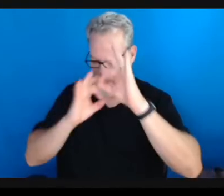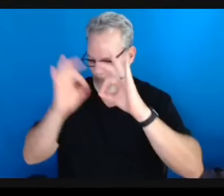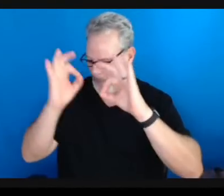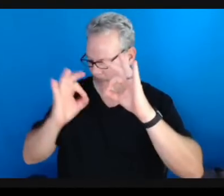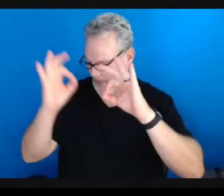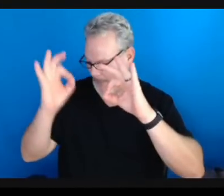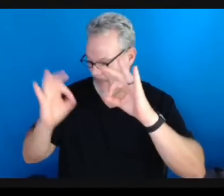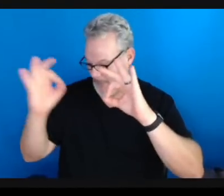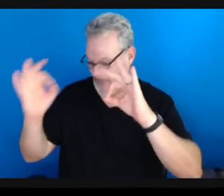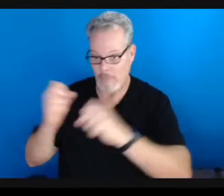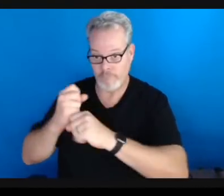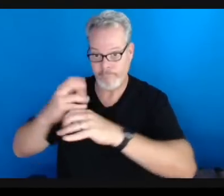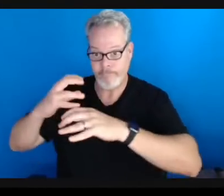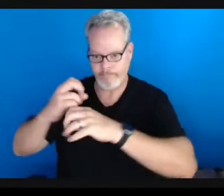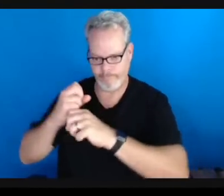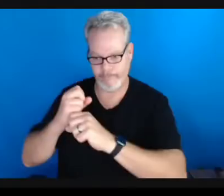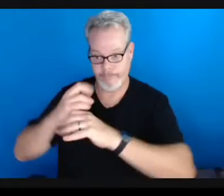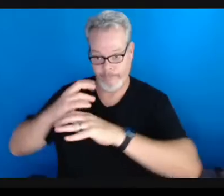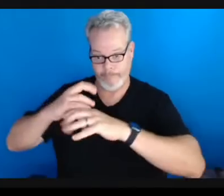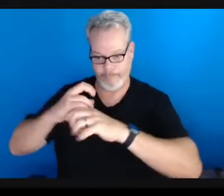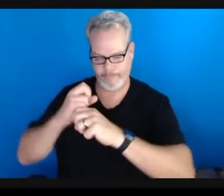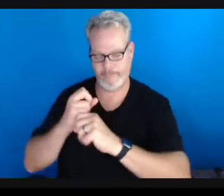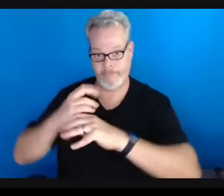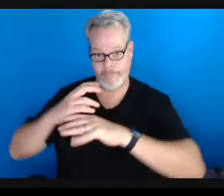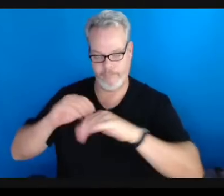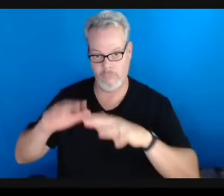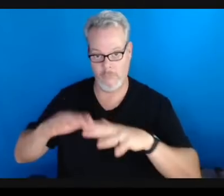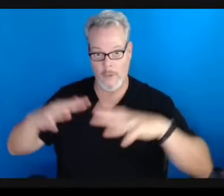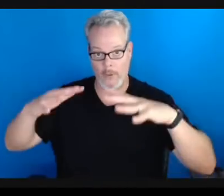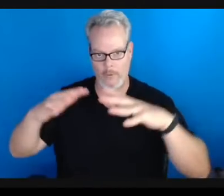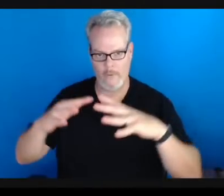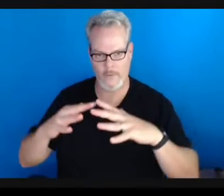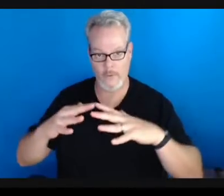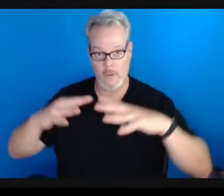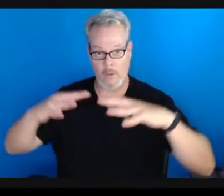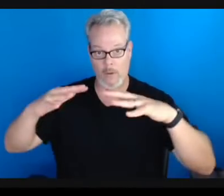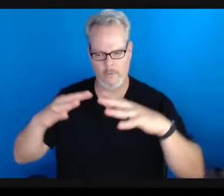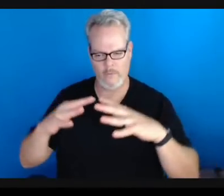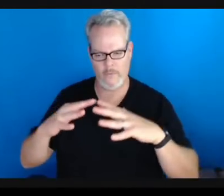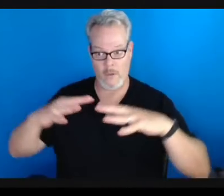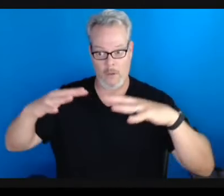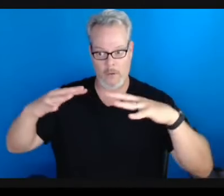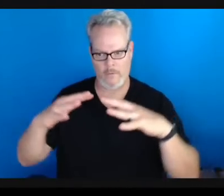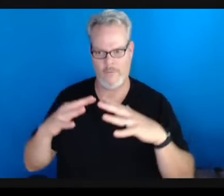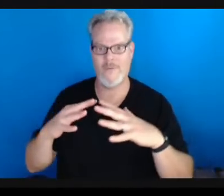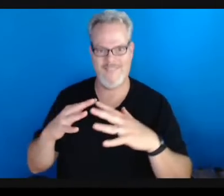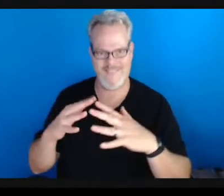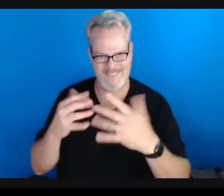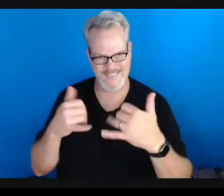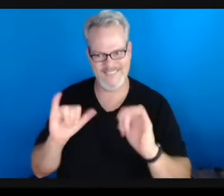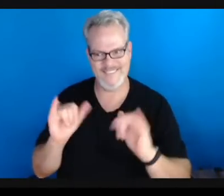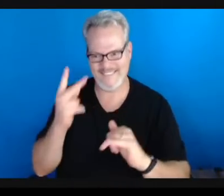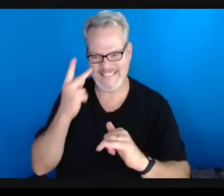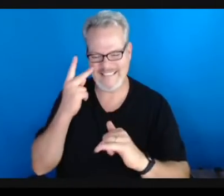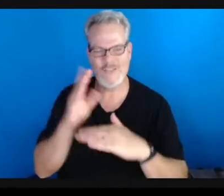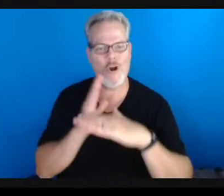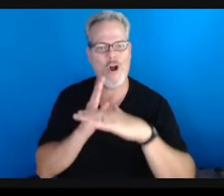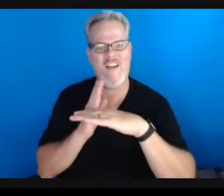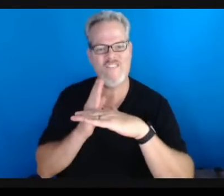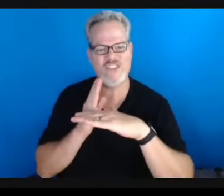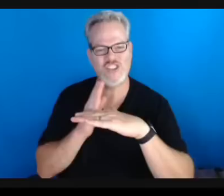in between episodes and then contracting during them very quickly, very similar to our tilt graphs here. But on average, you can see